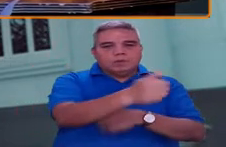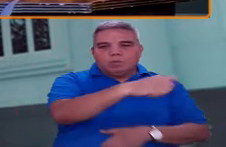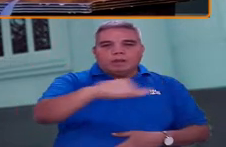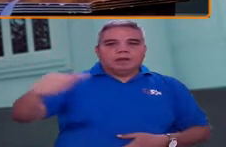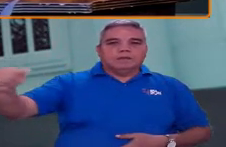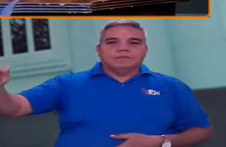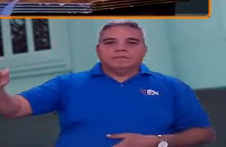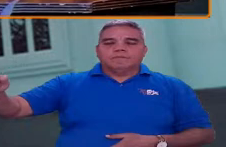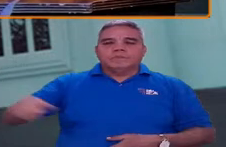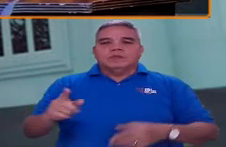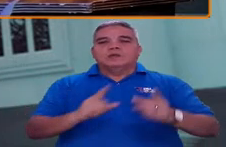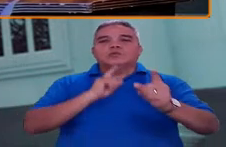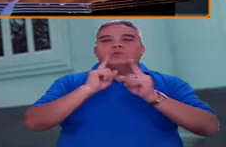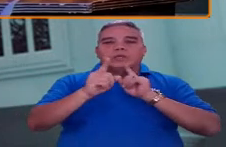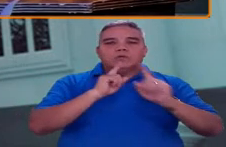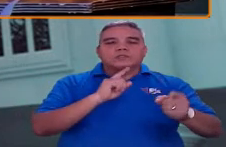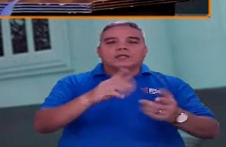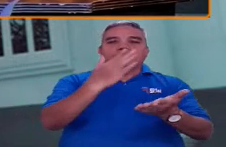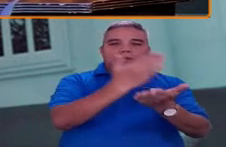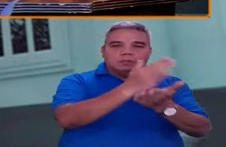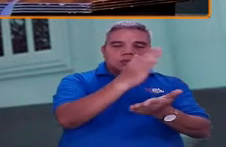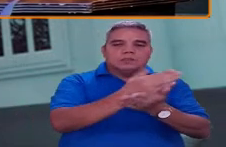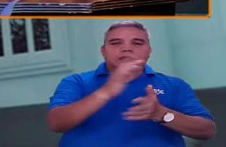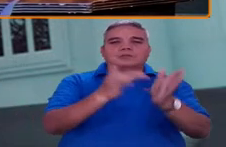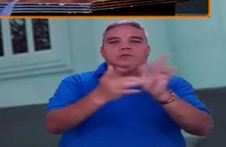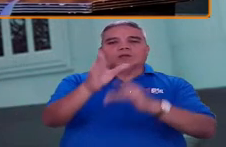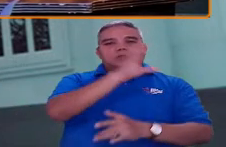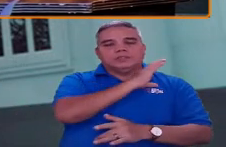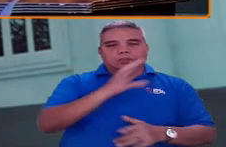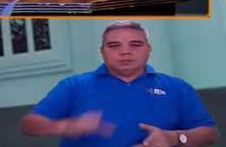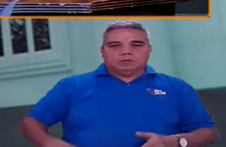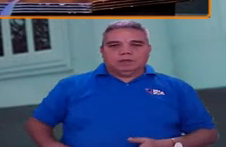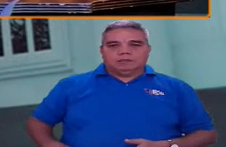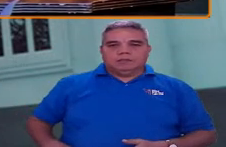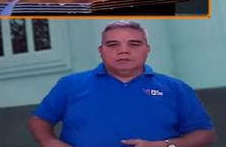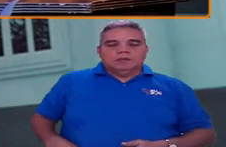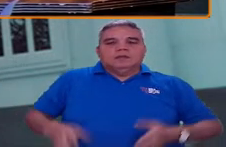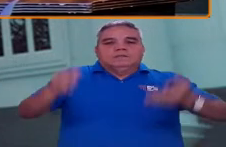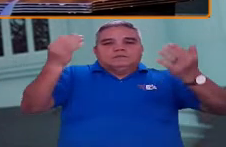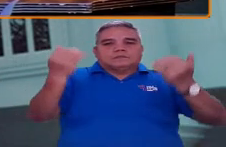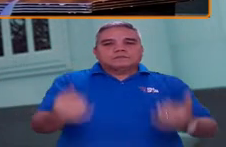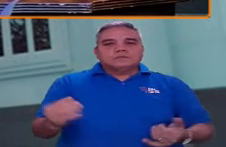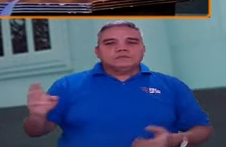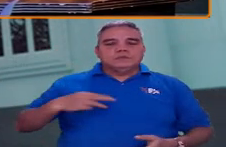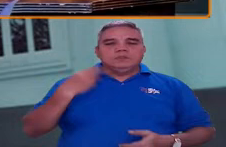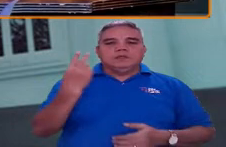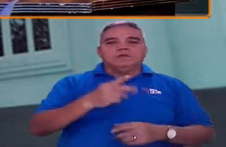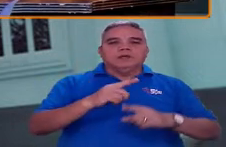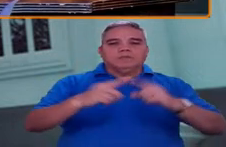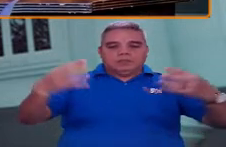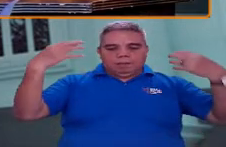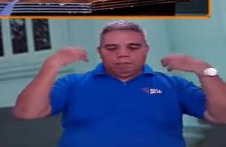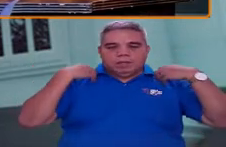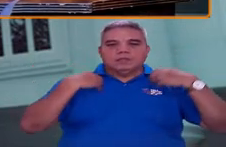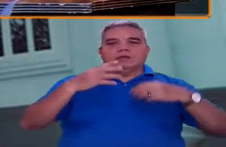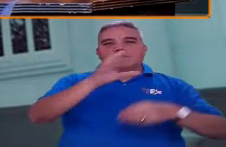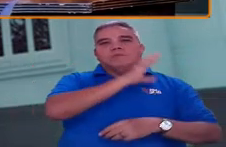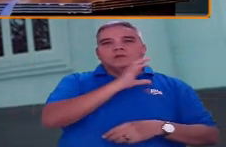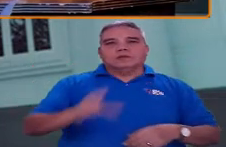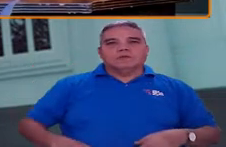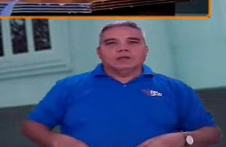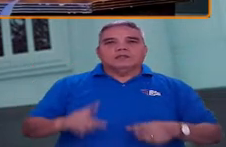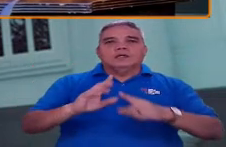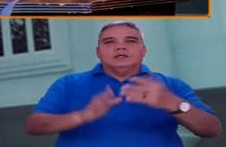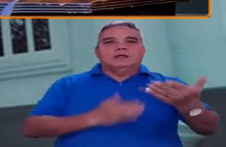everywhere, to reconcile them to the Lord Jesus Christ. Now then, we are ambassadors for Christ, as though God